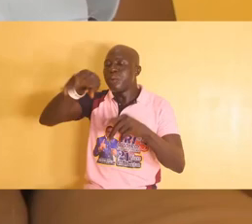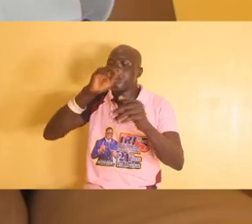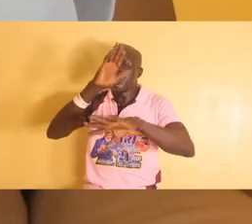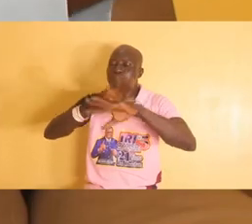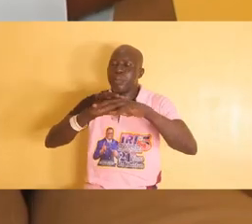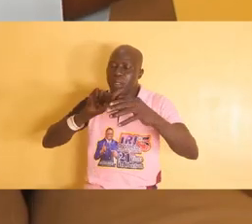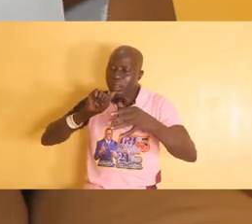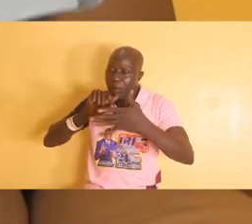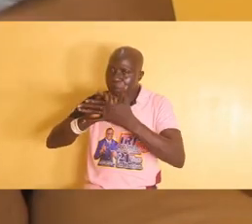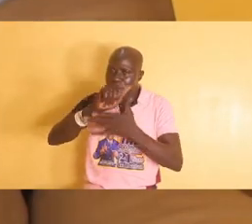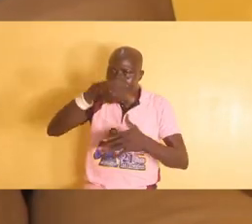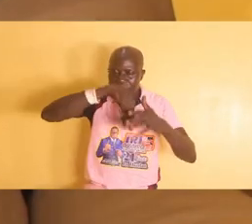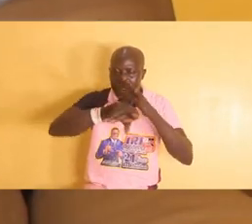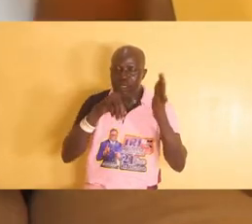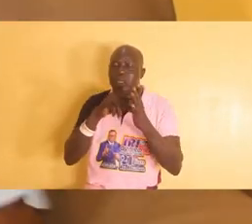you that believe in this